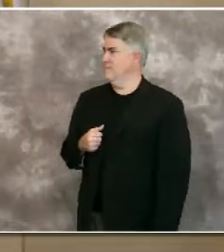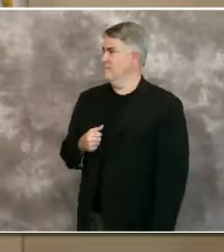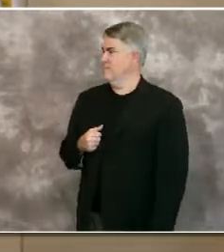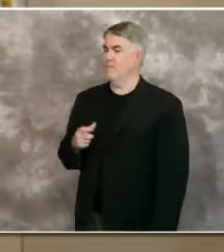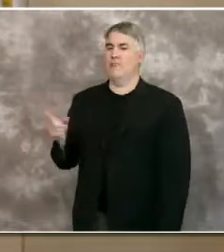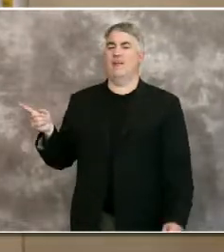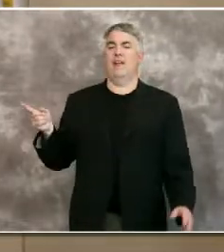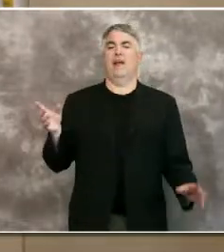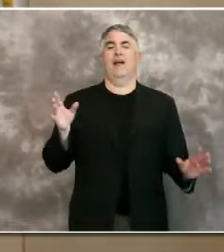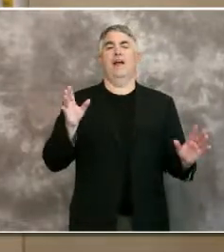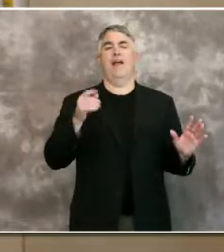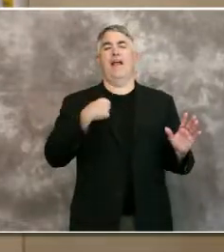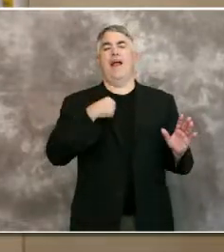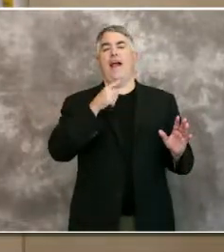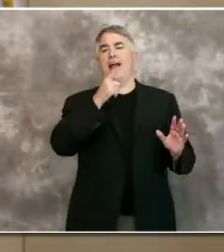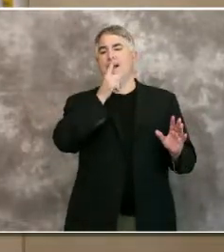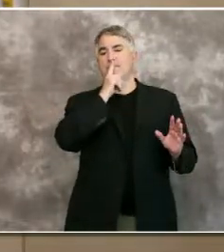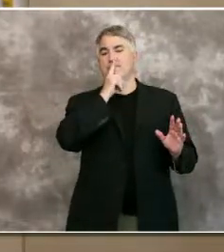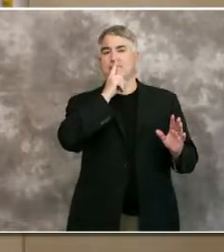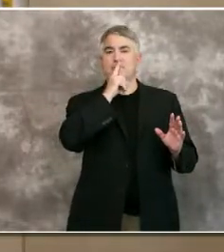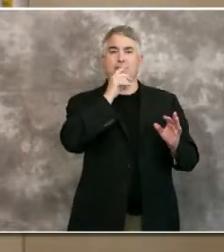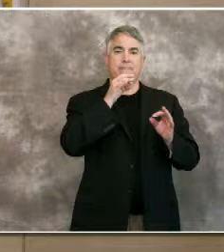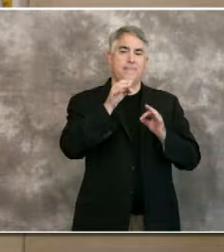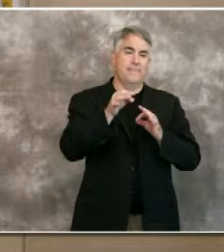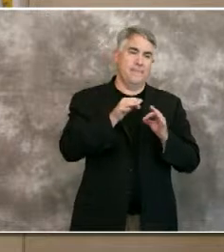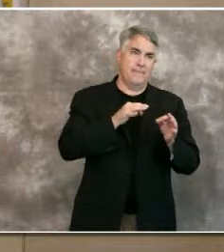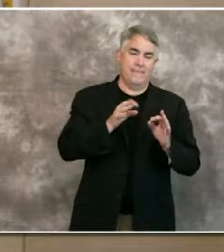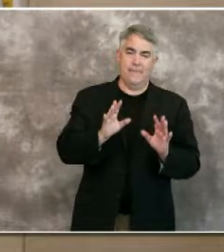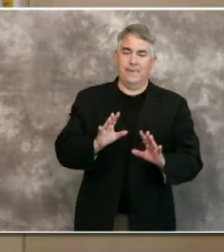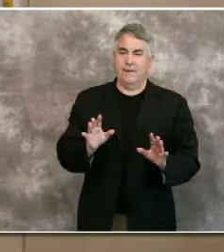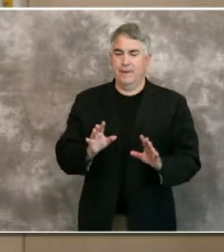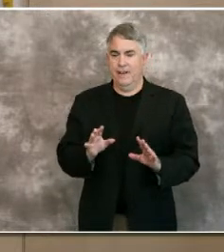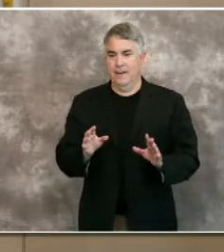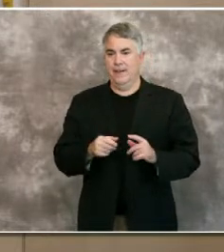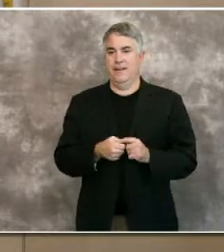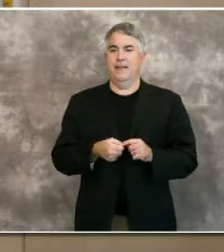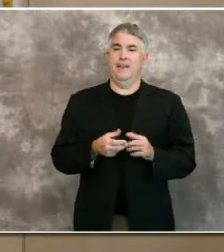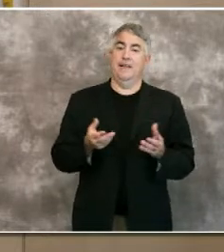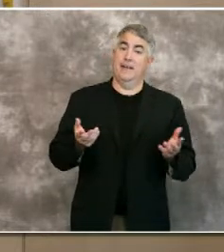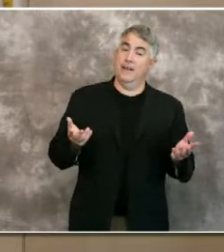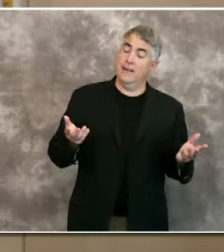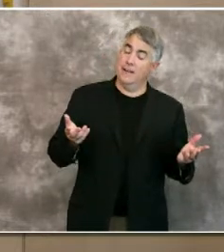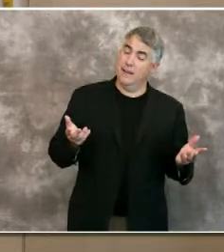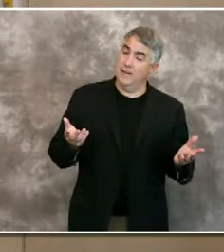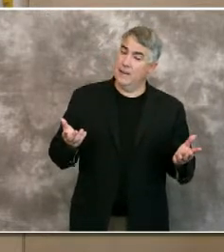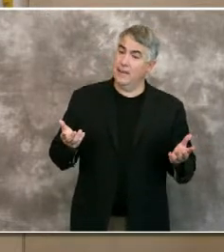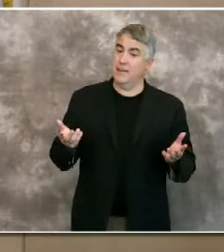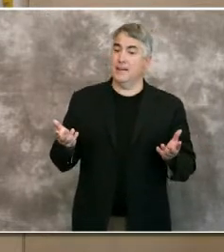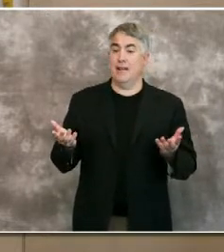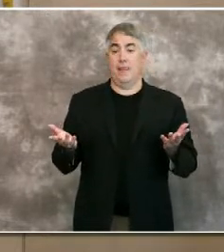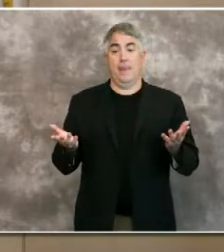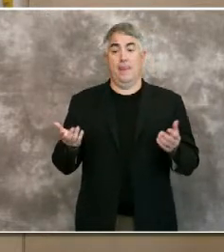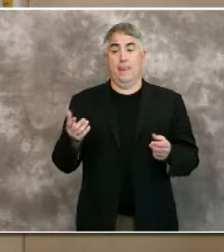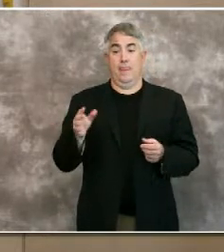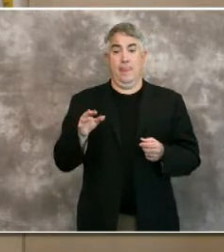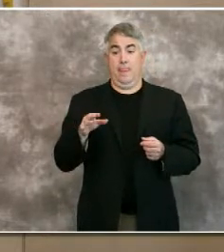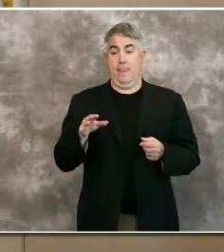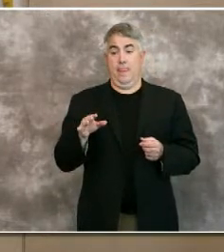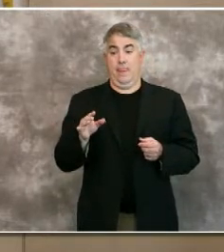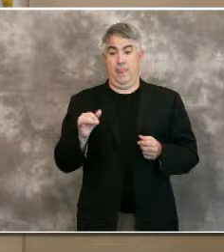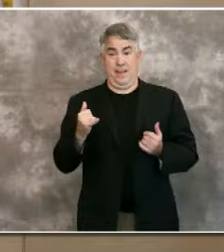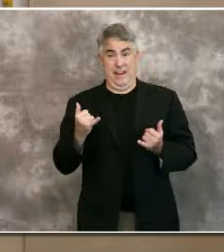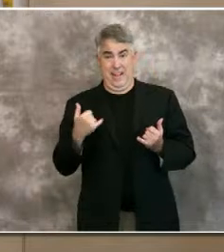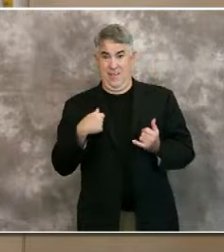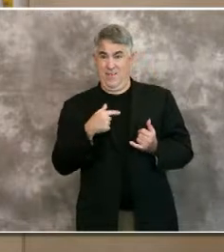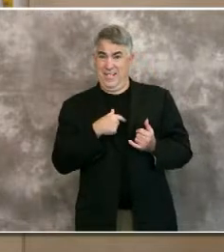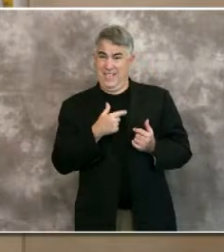I'm not quite sure how much more detail. You know, it is what it is. We are now in the throes of